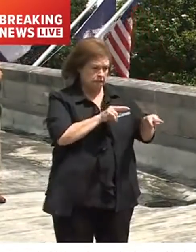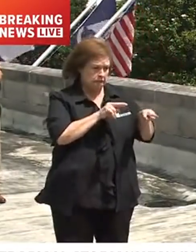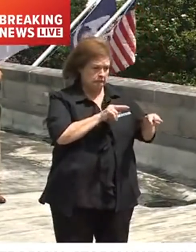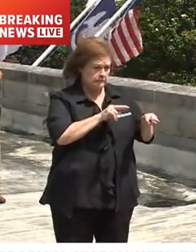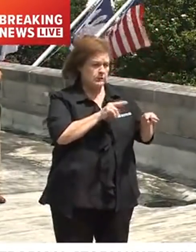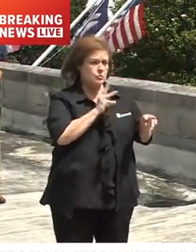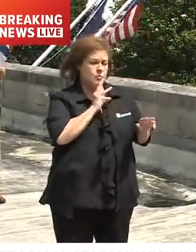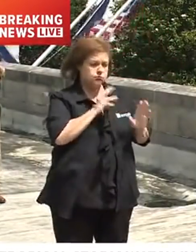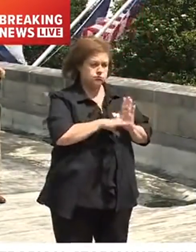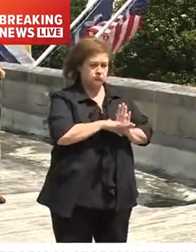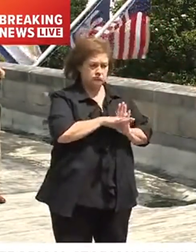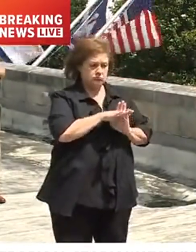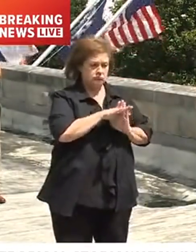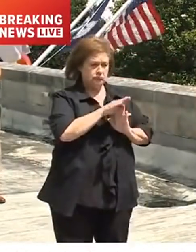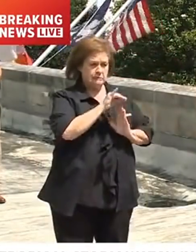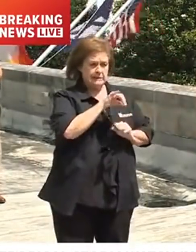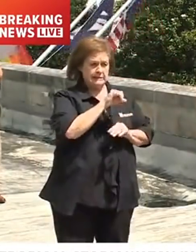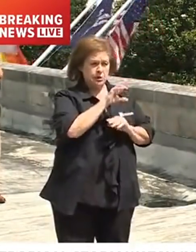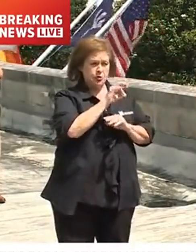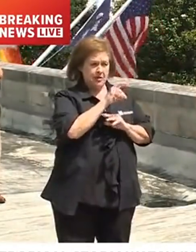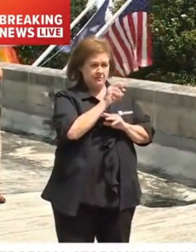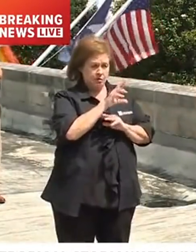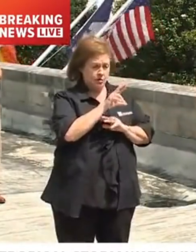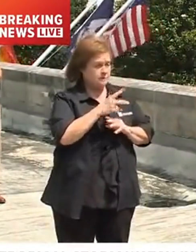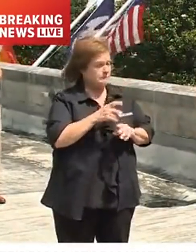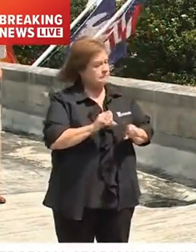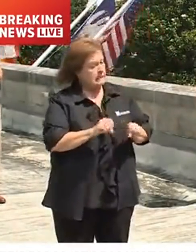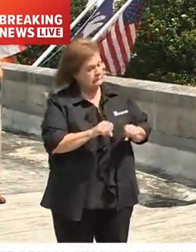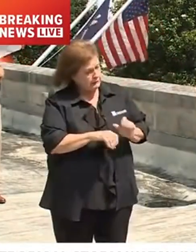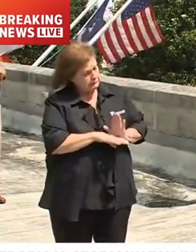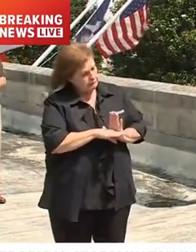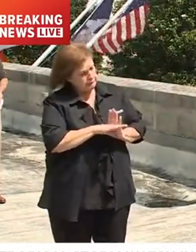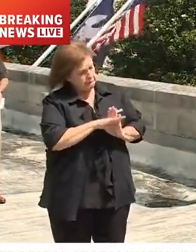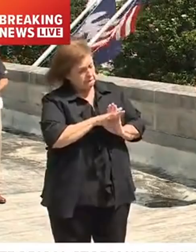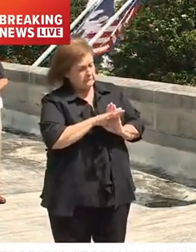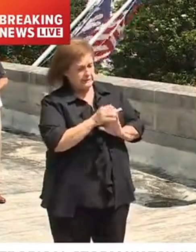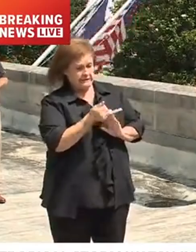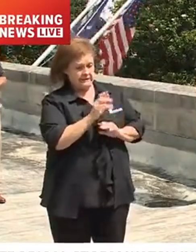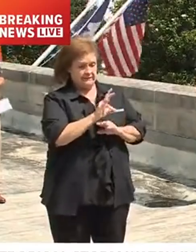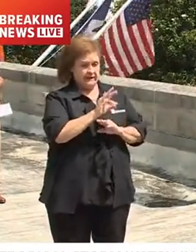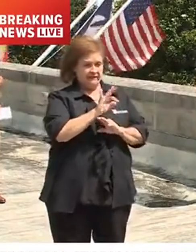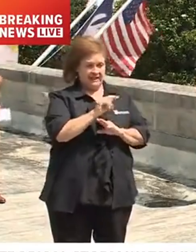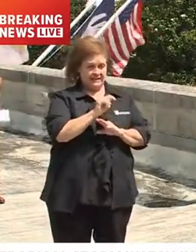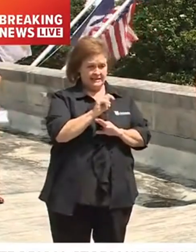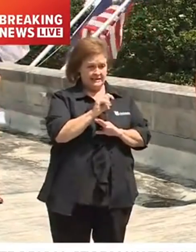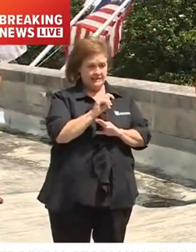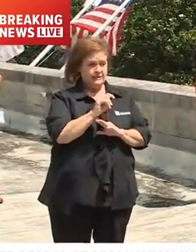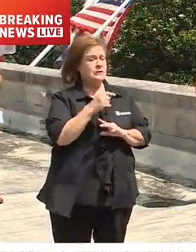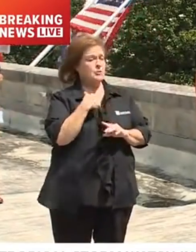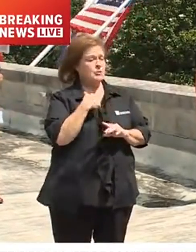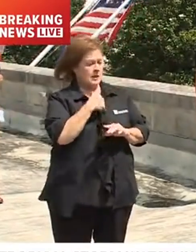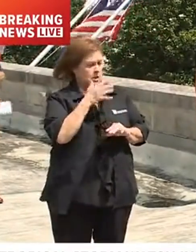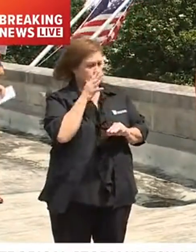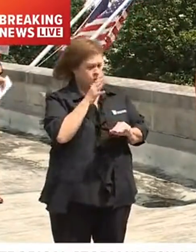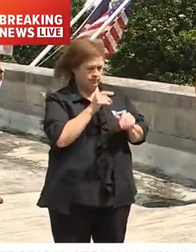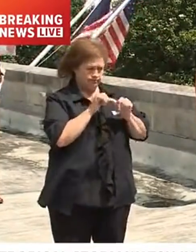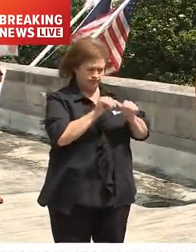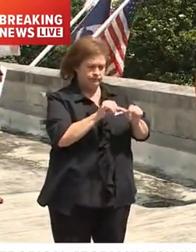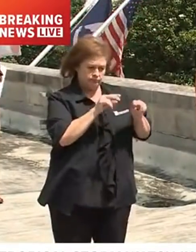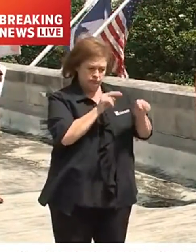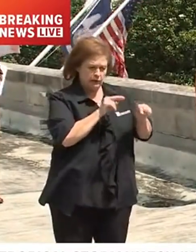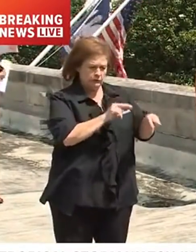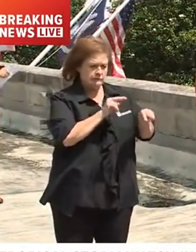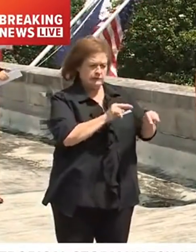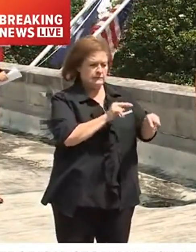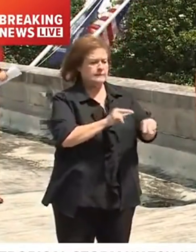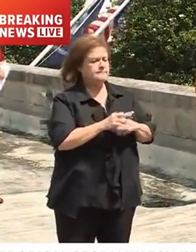River. Again, in the briefing, said the levels can get an upward of 17 feet. We will monitor that.